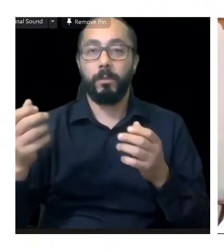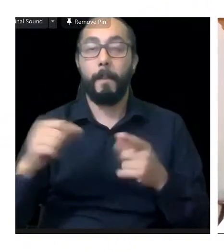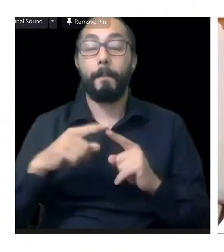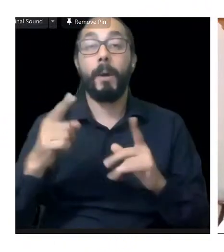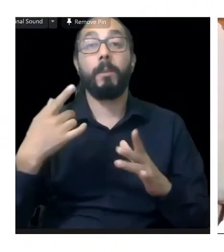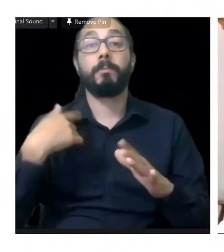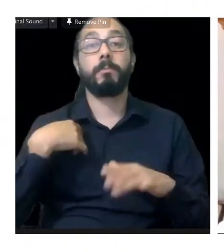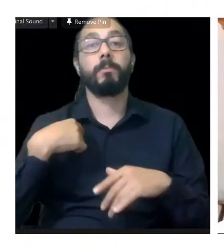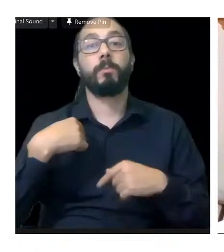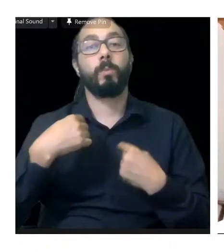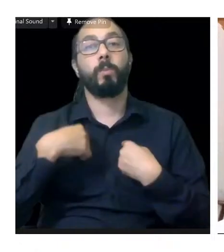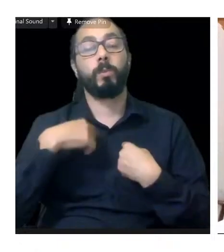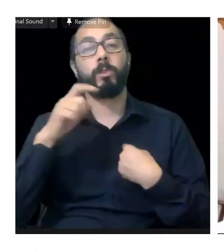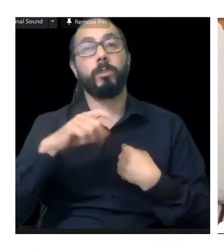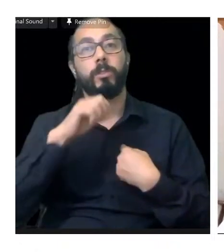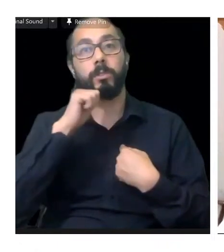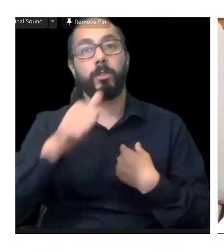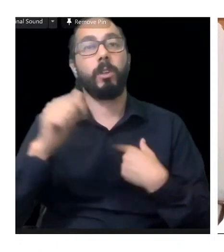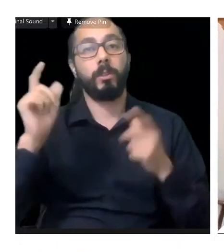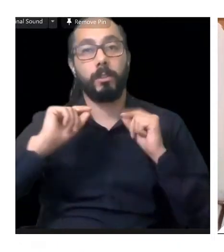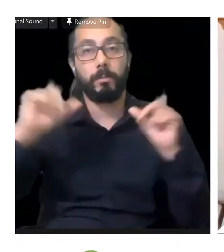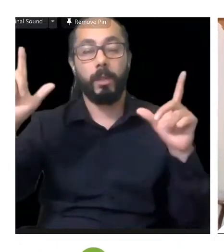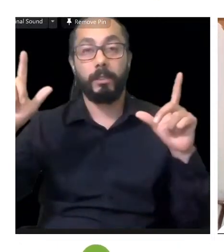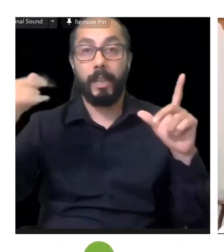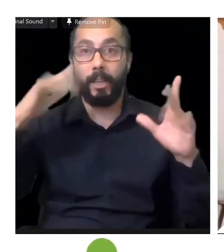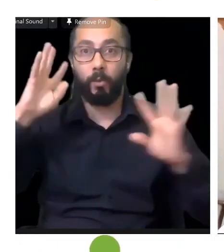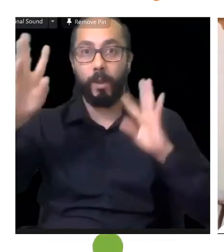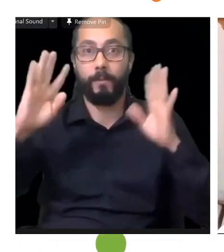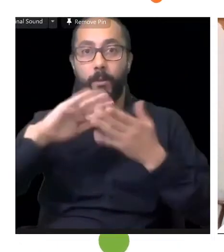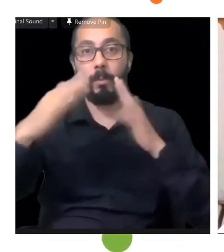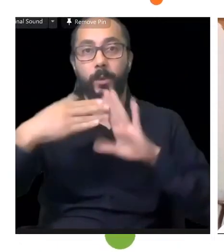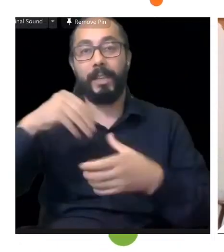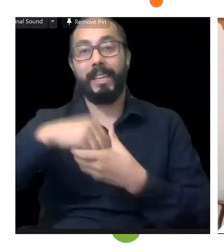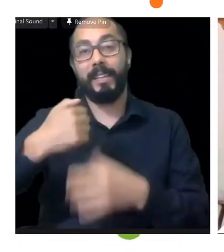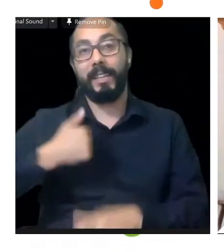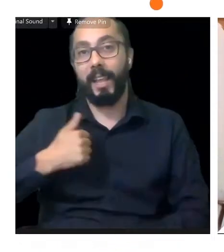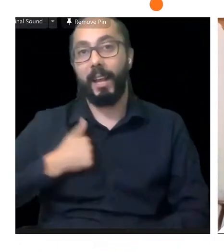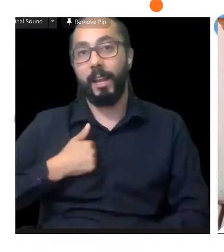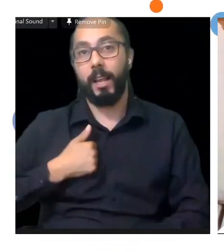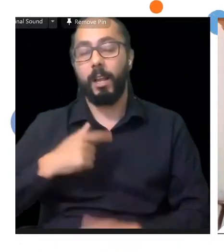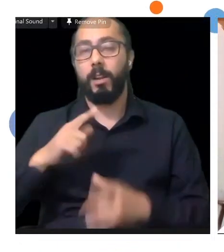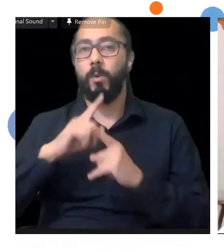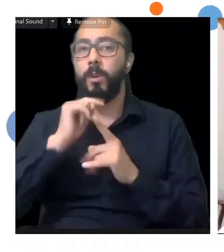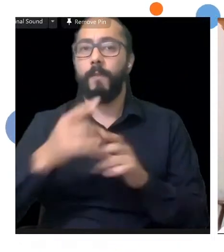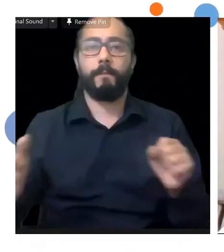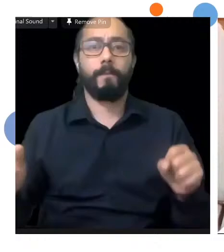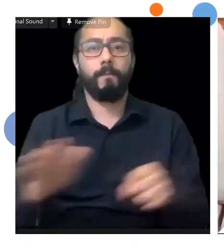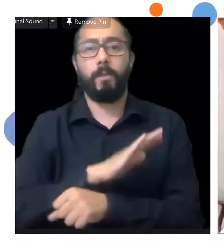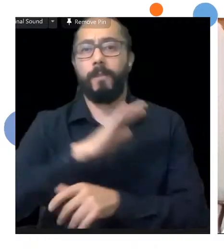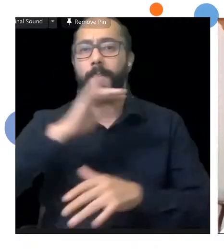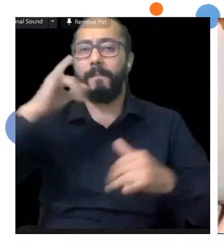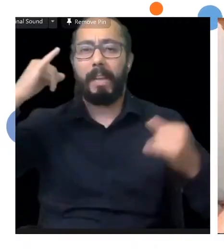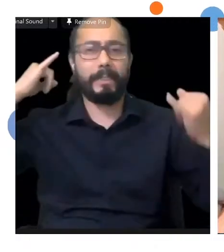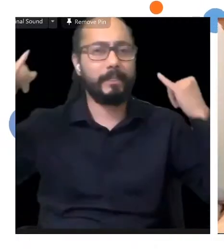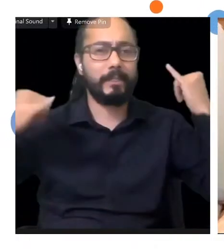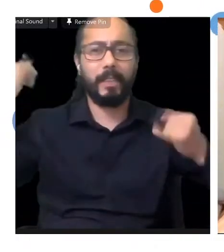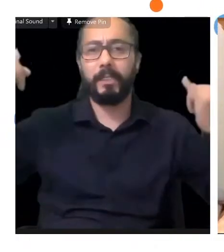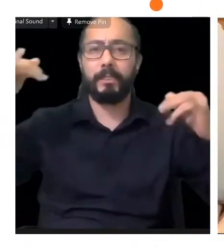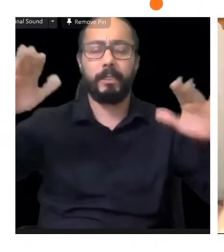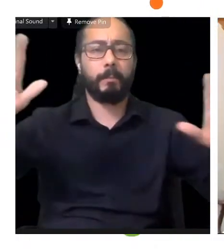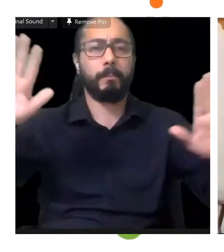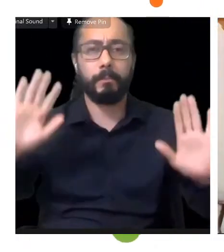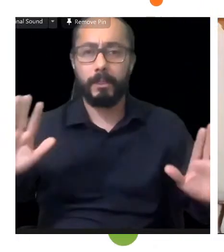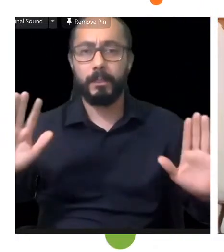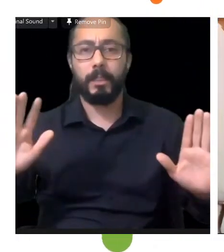the creative community in Canada would be so full of striking ideas and been able to pivot